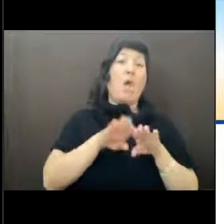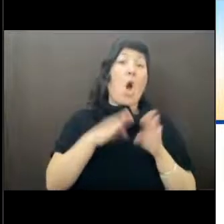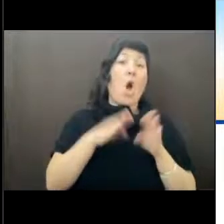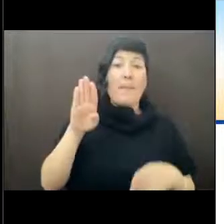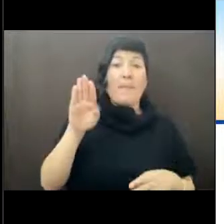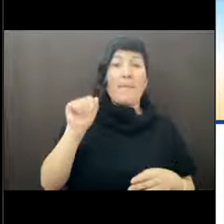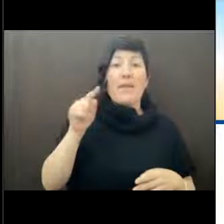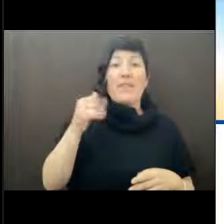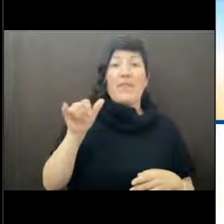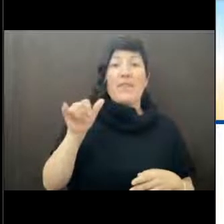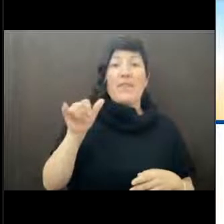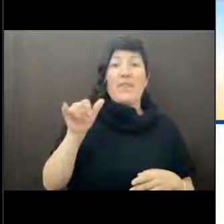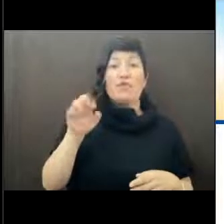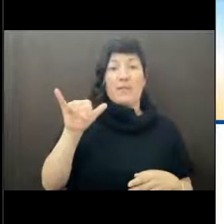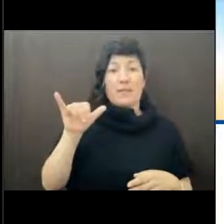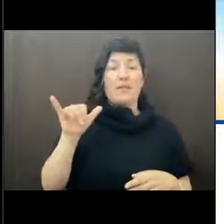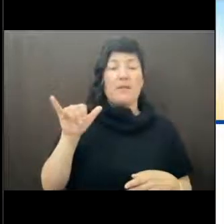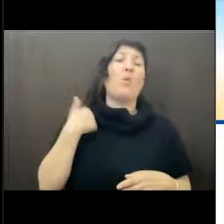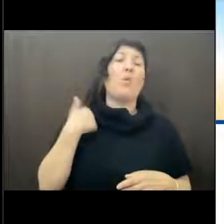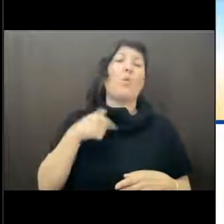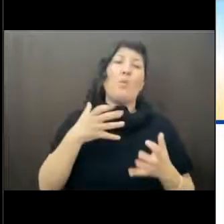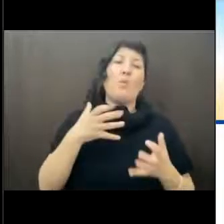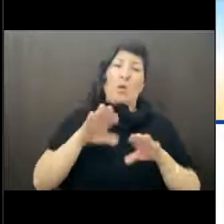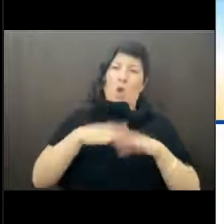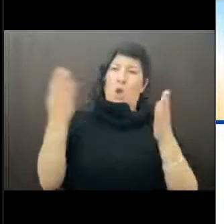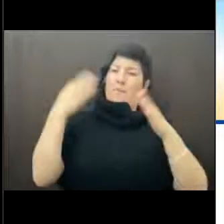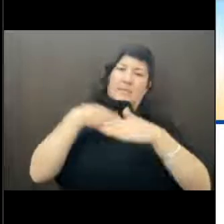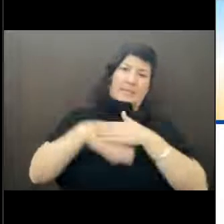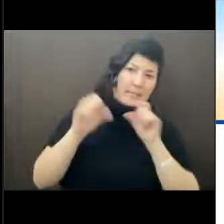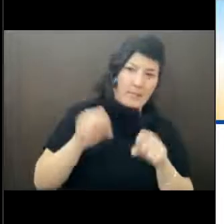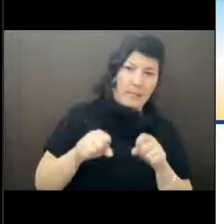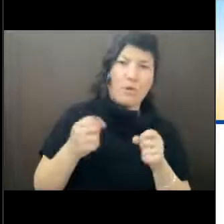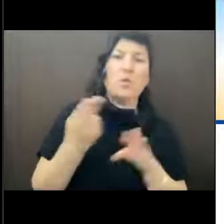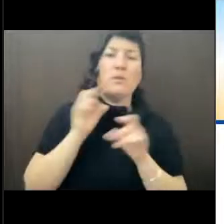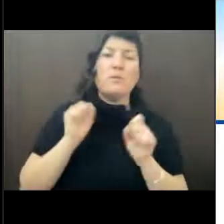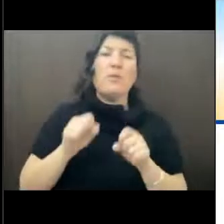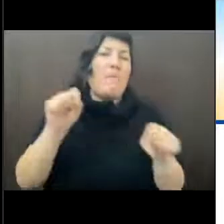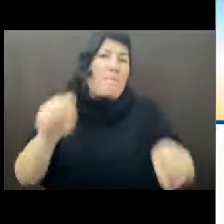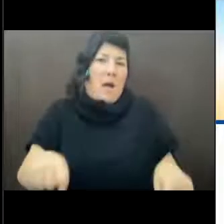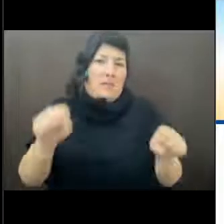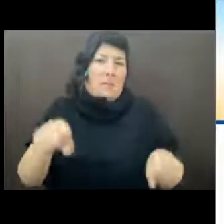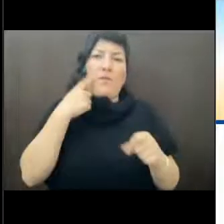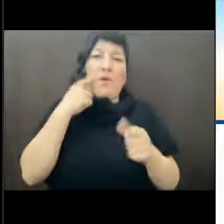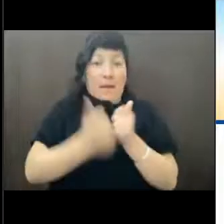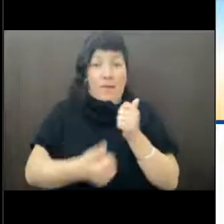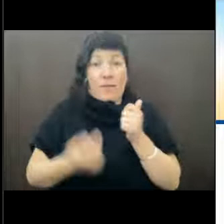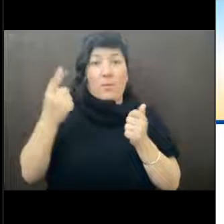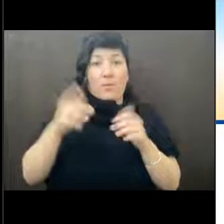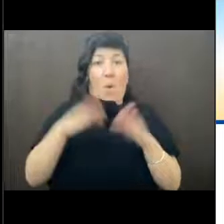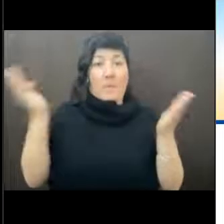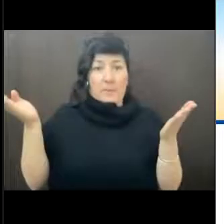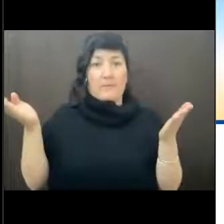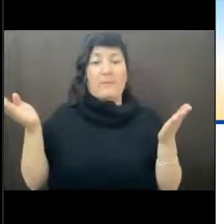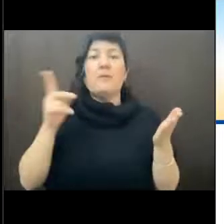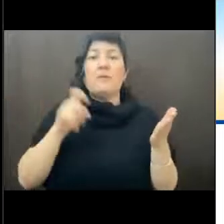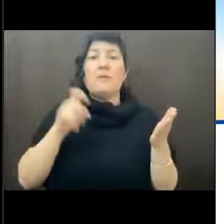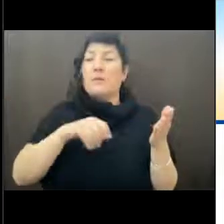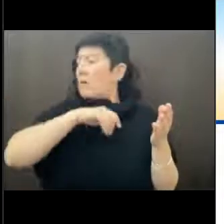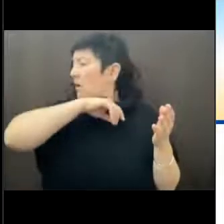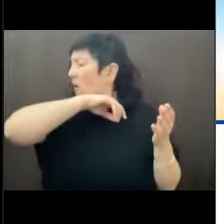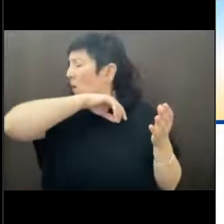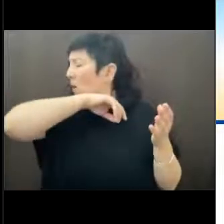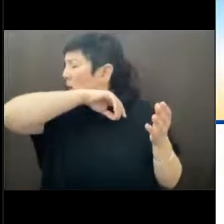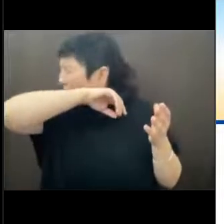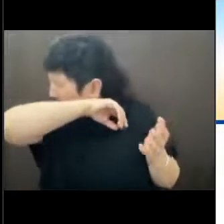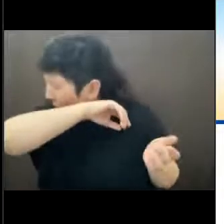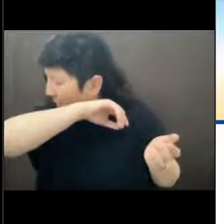this is bathymetry that we wish to be as open, accessible, and usable as possible. This is data that needs to conform to the Evidence Act